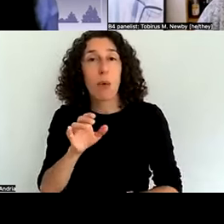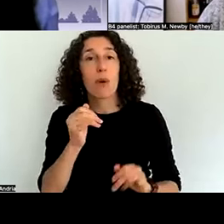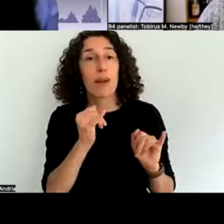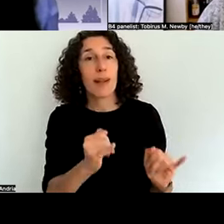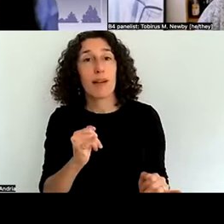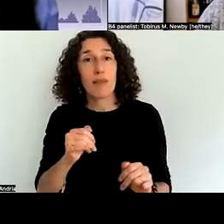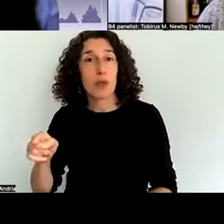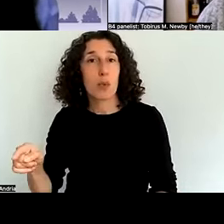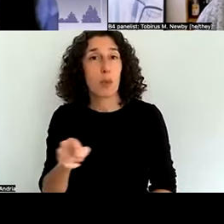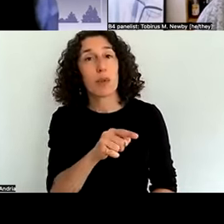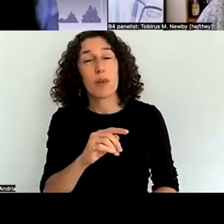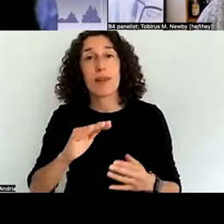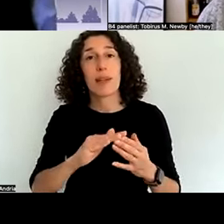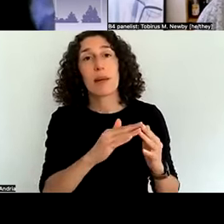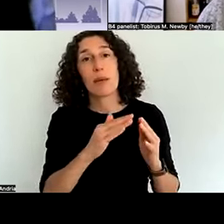up that